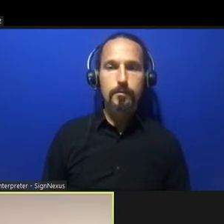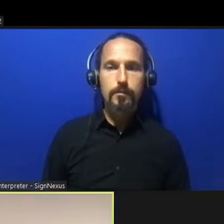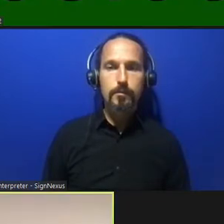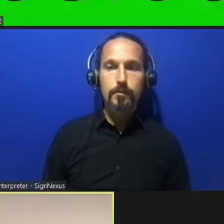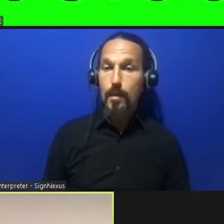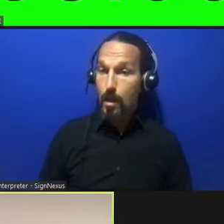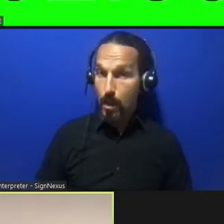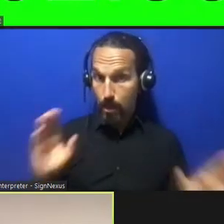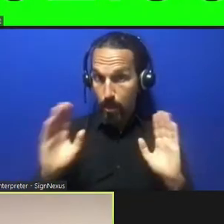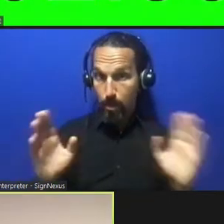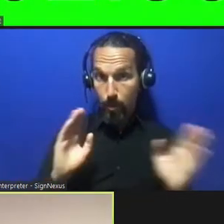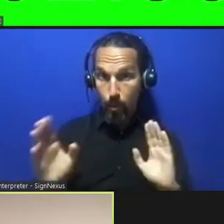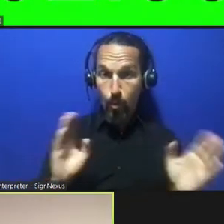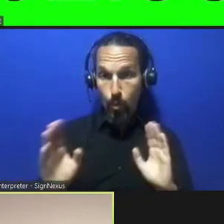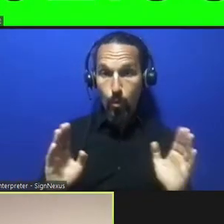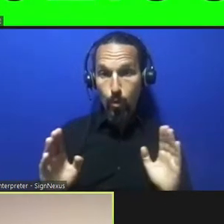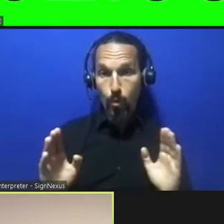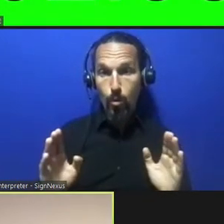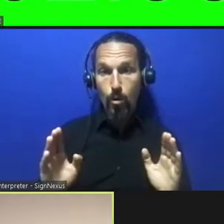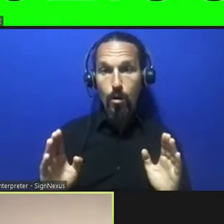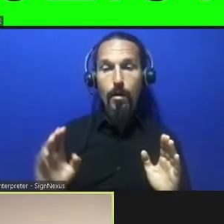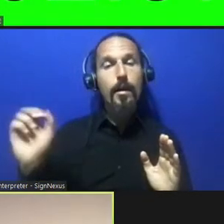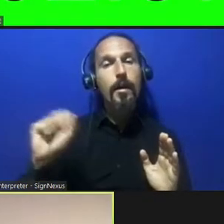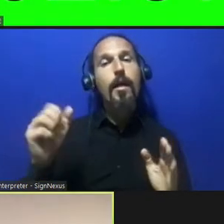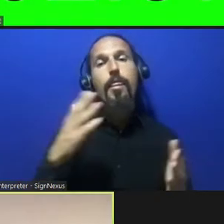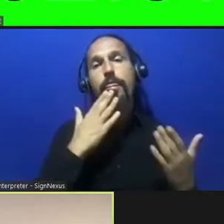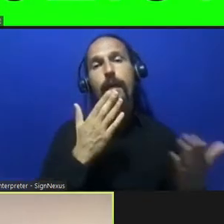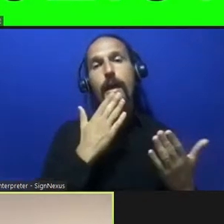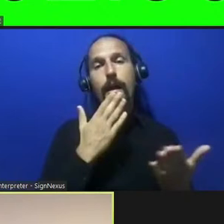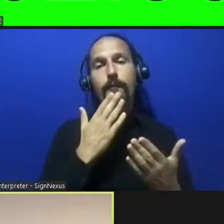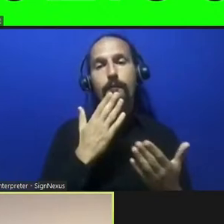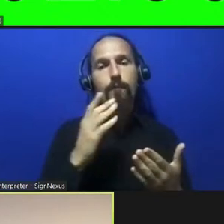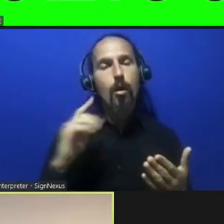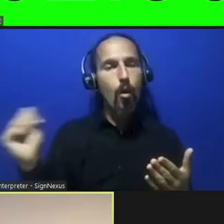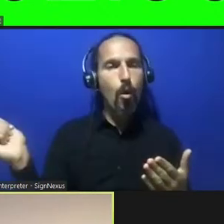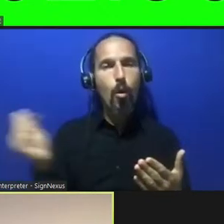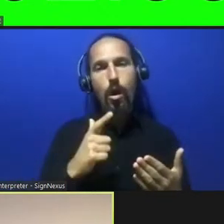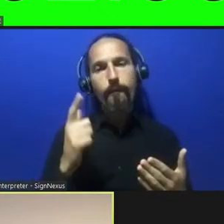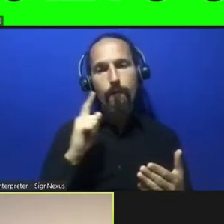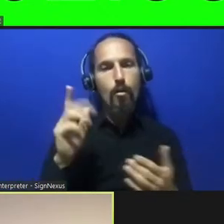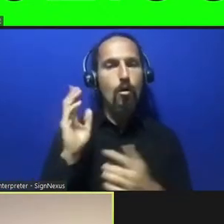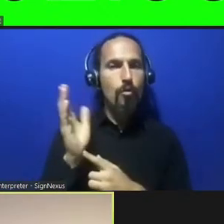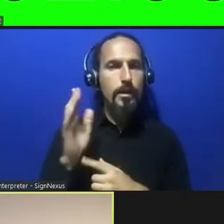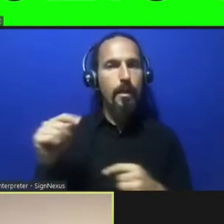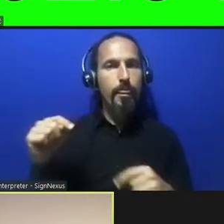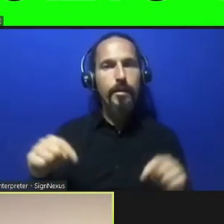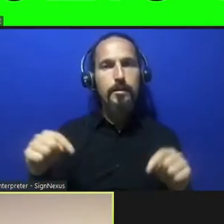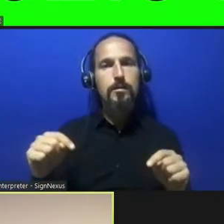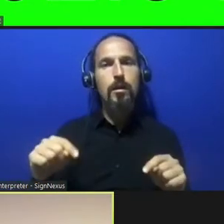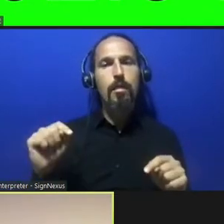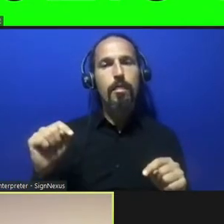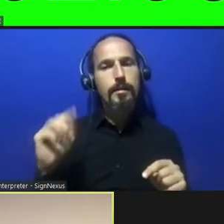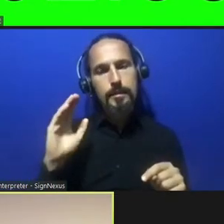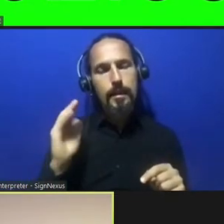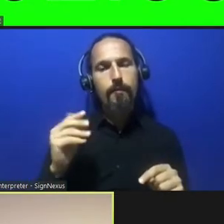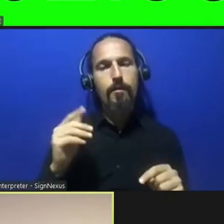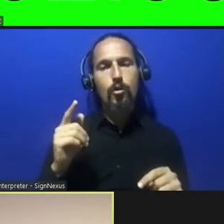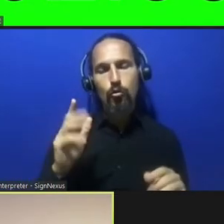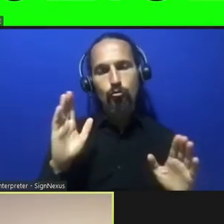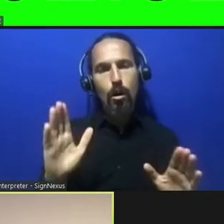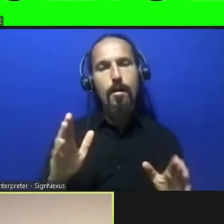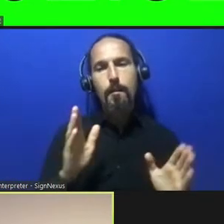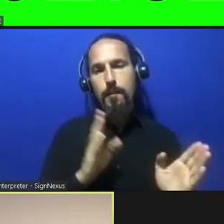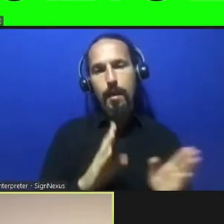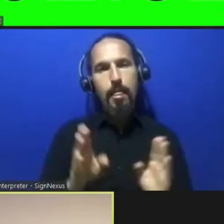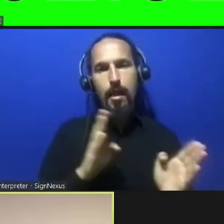yeah hello um yeah thank you thank you for everyone for presenting this i think this sounds like a really well thought out plan i